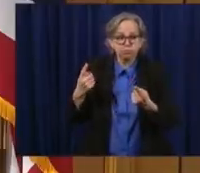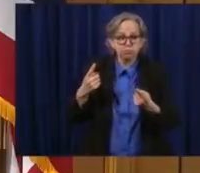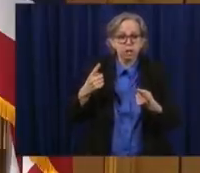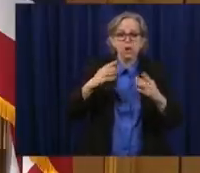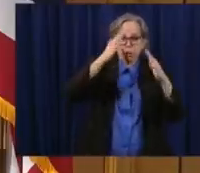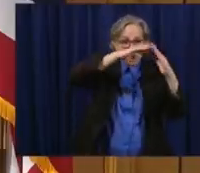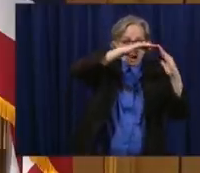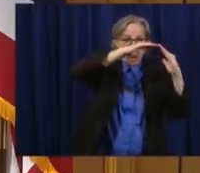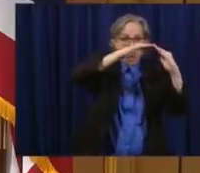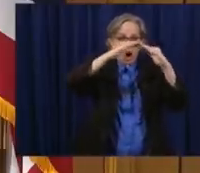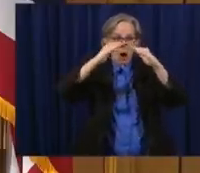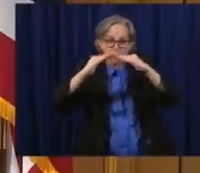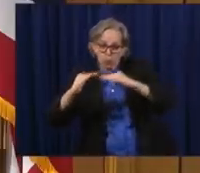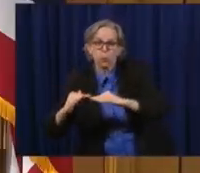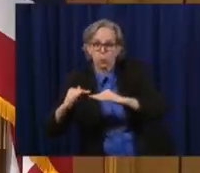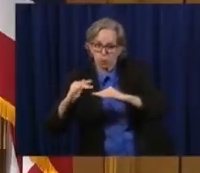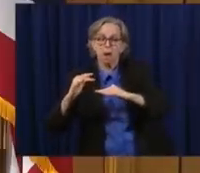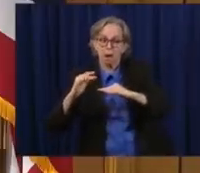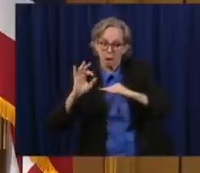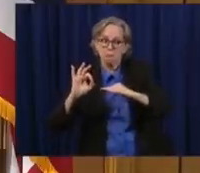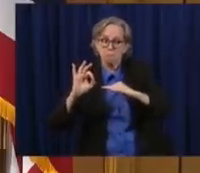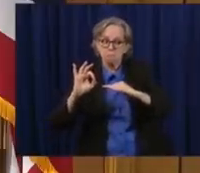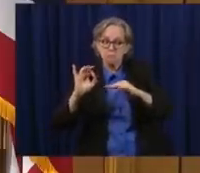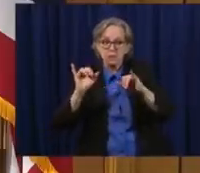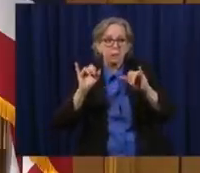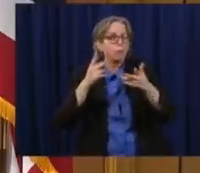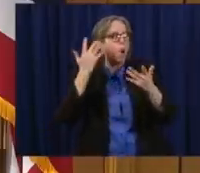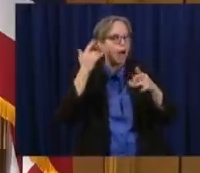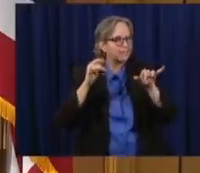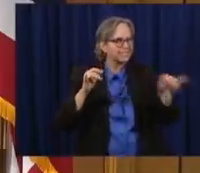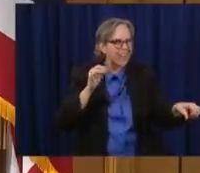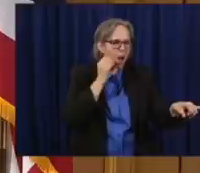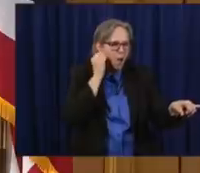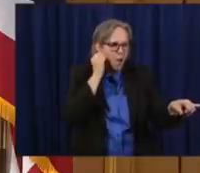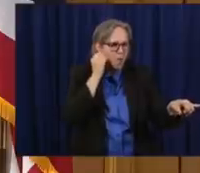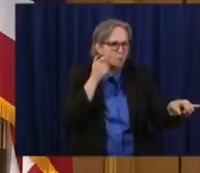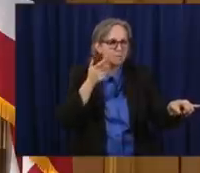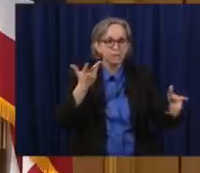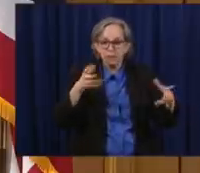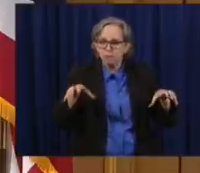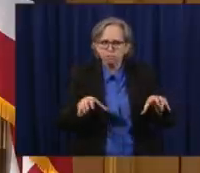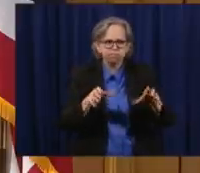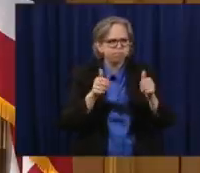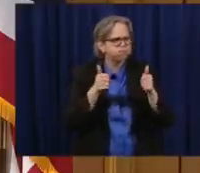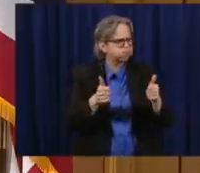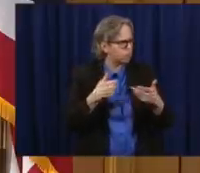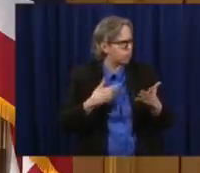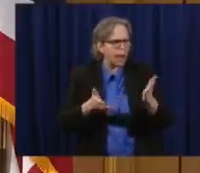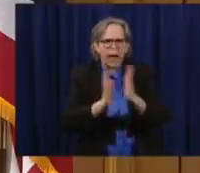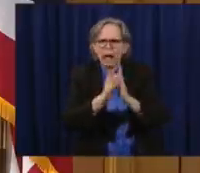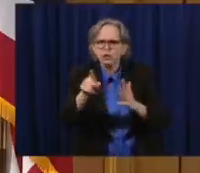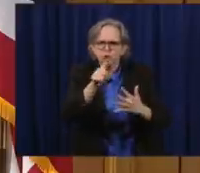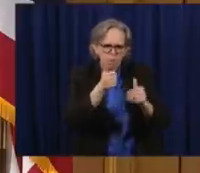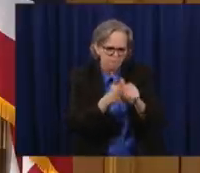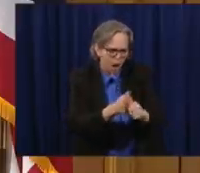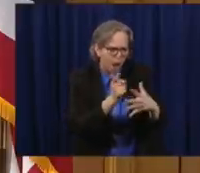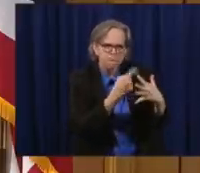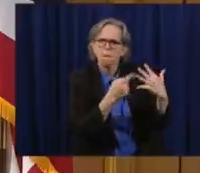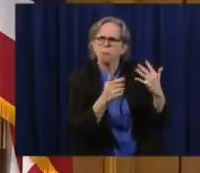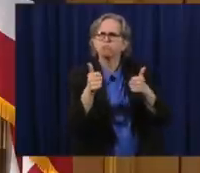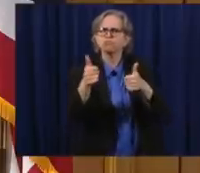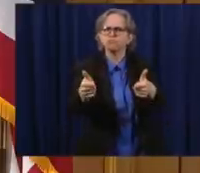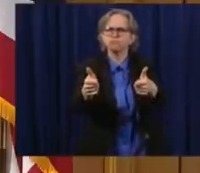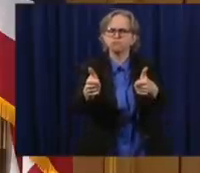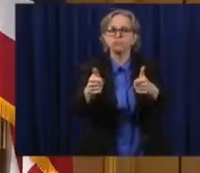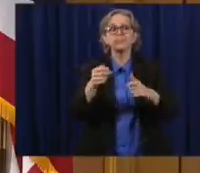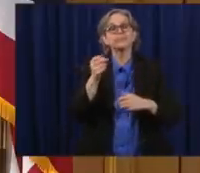you've stayed home, done all the things that we needed to do, we're now in a much better position. And now we're